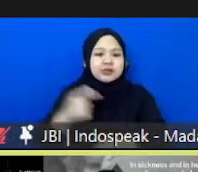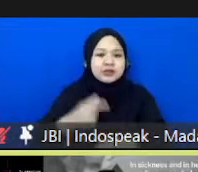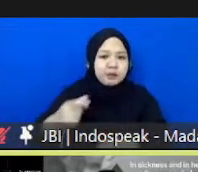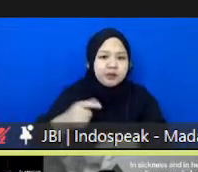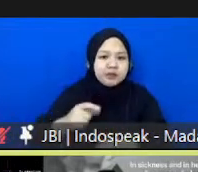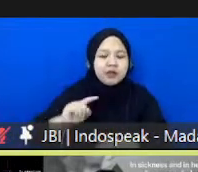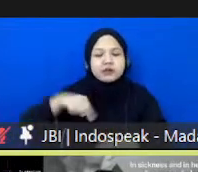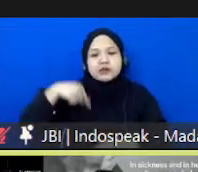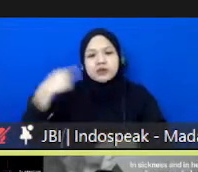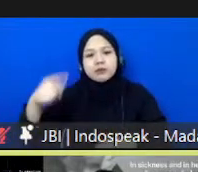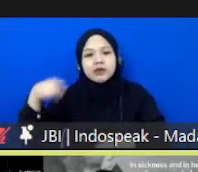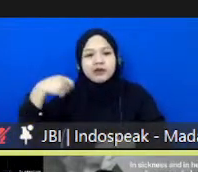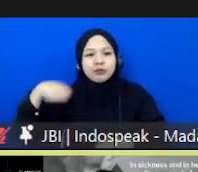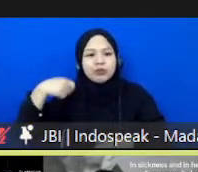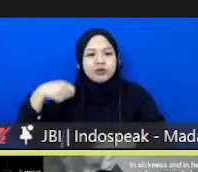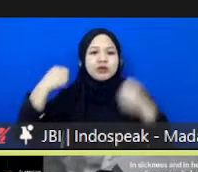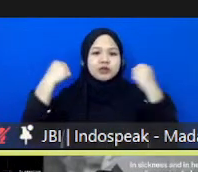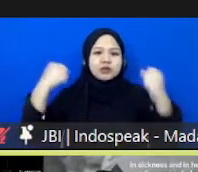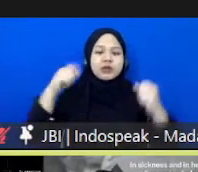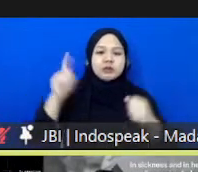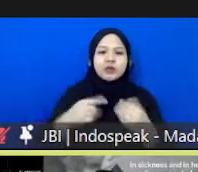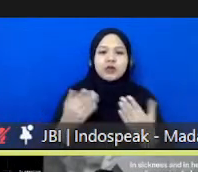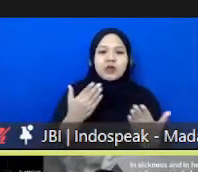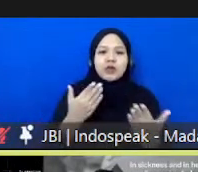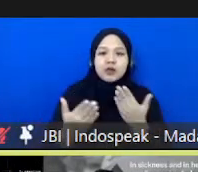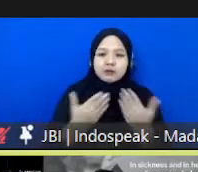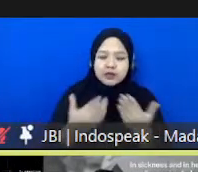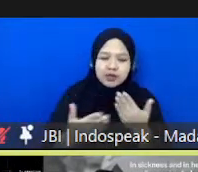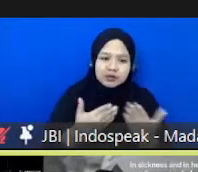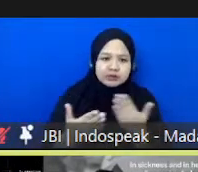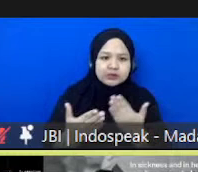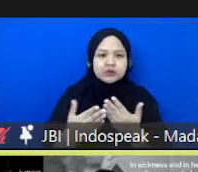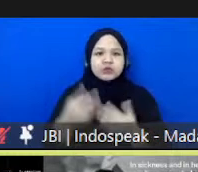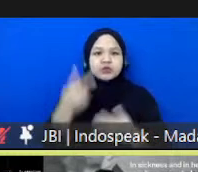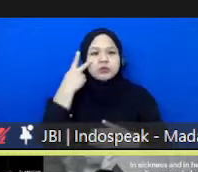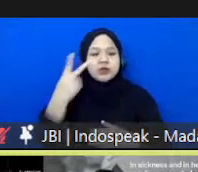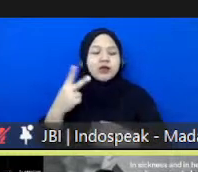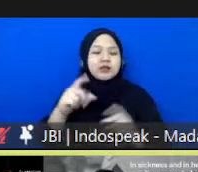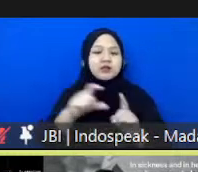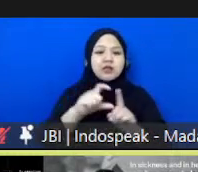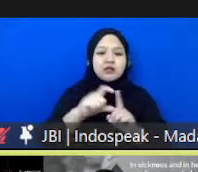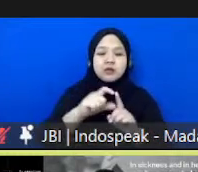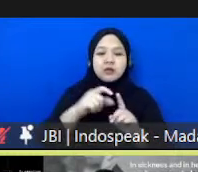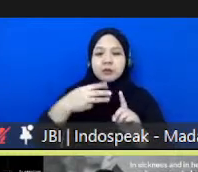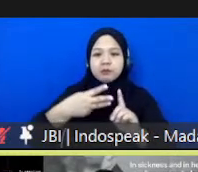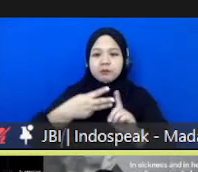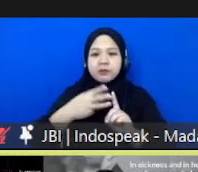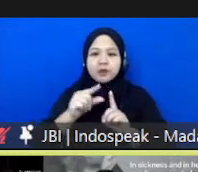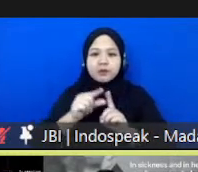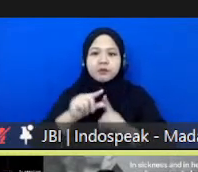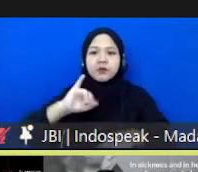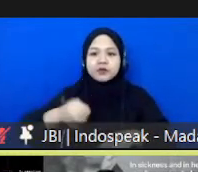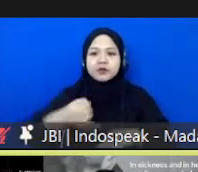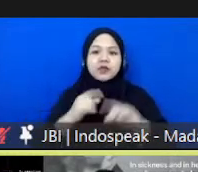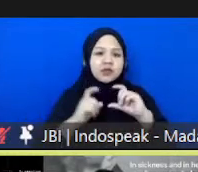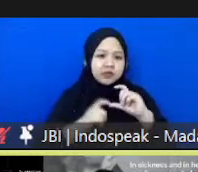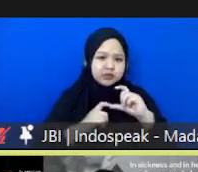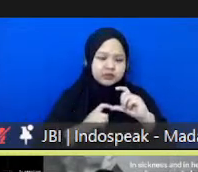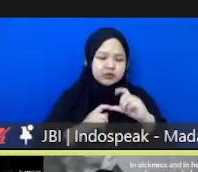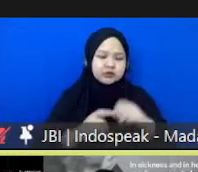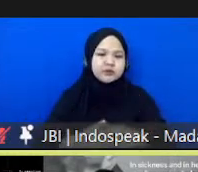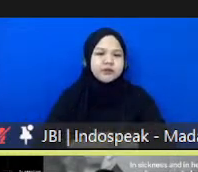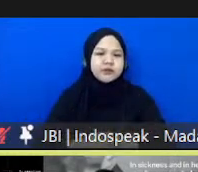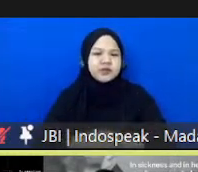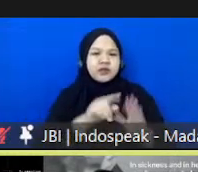Health using an application called DHIS2. The data set included several key maternal and child health